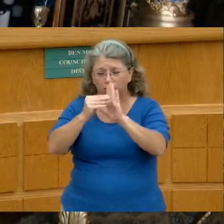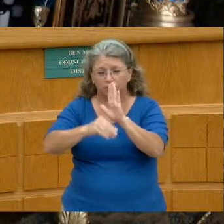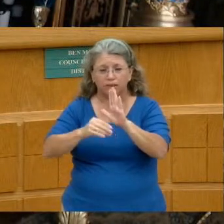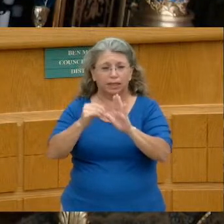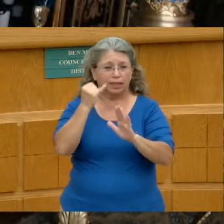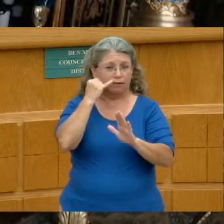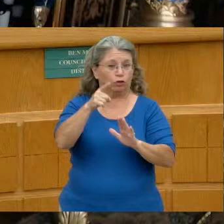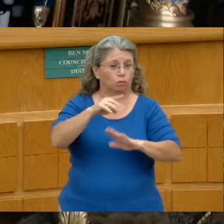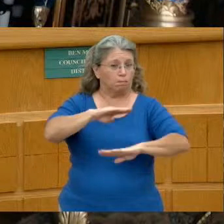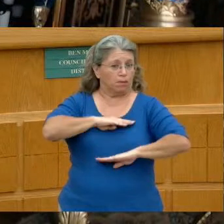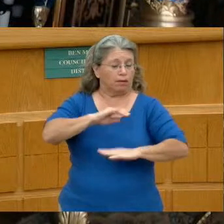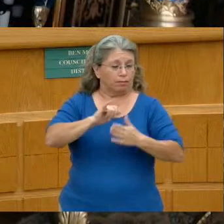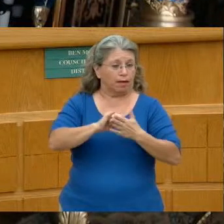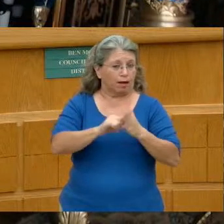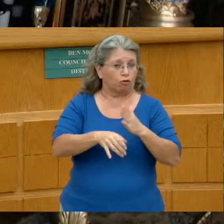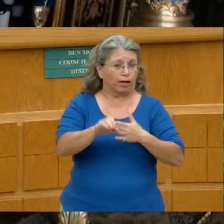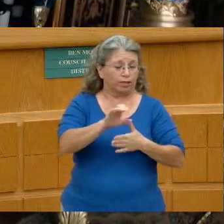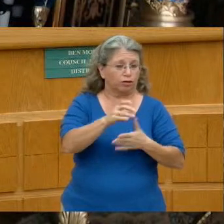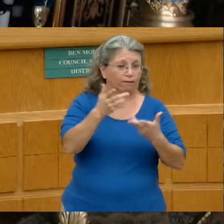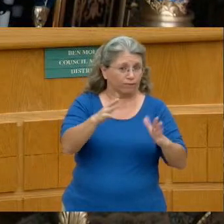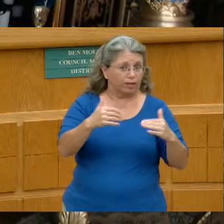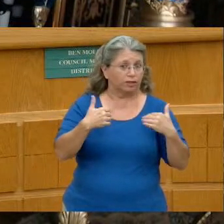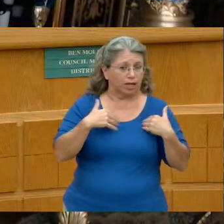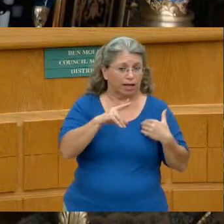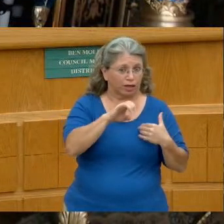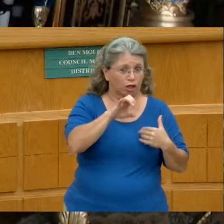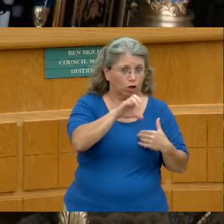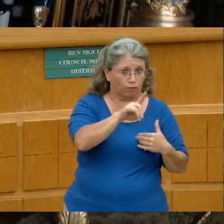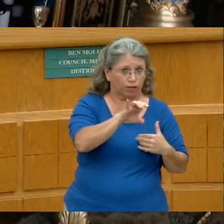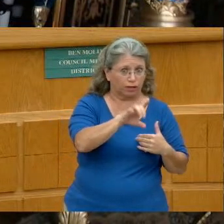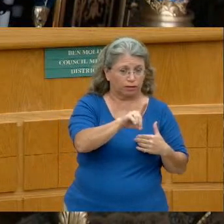criteria, please call us